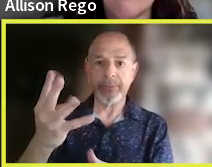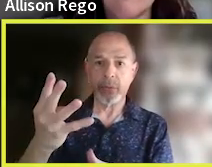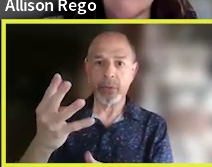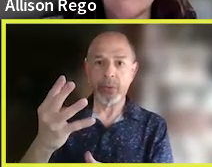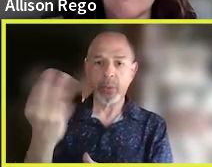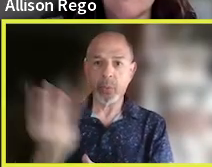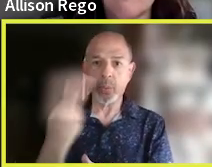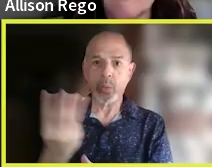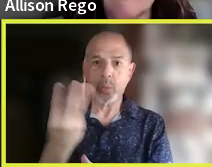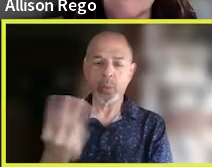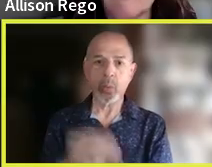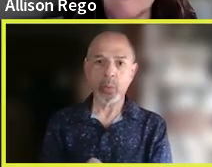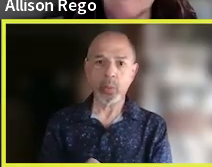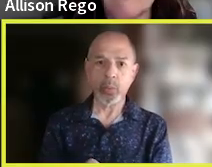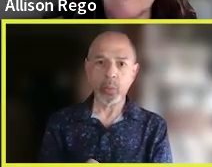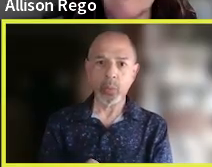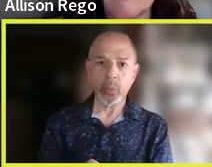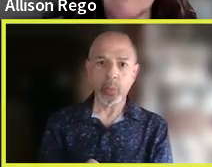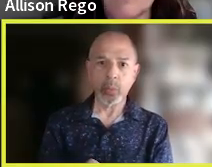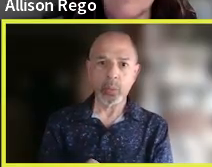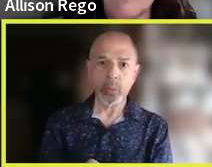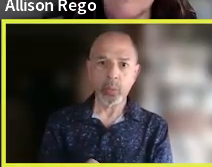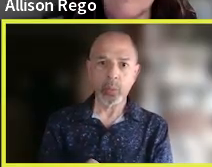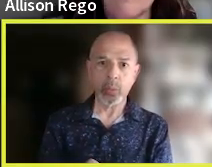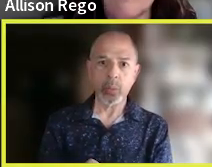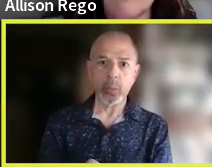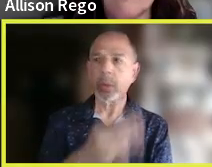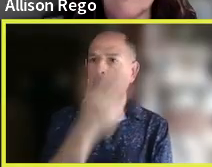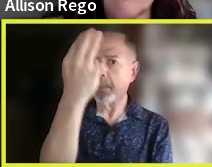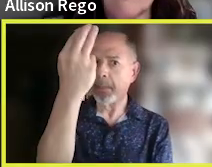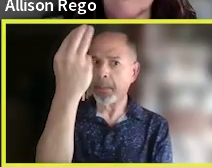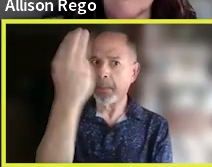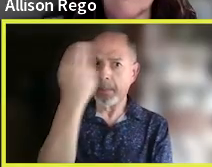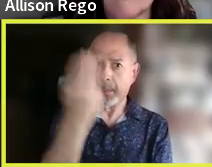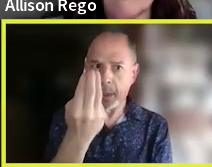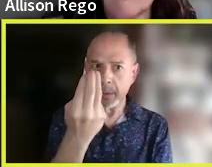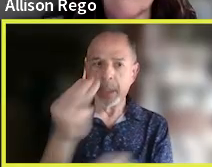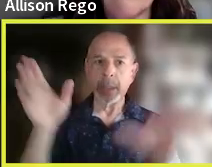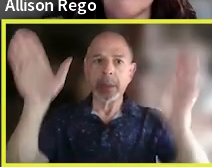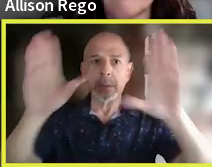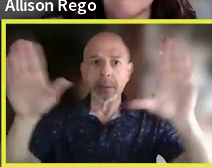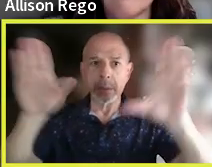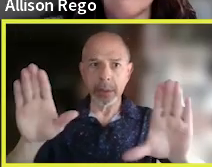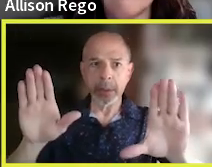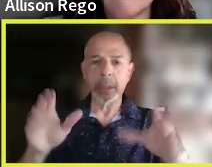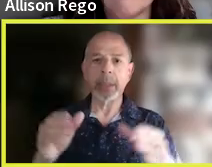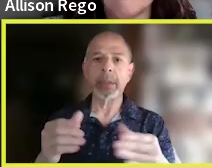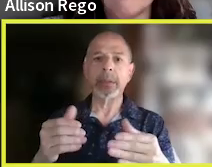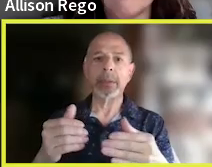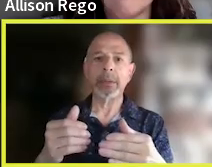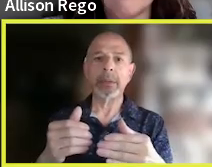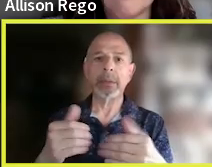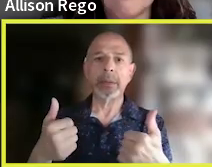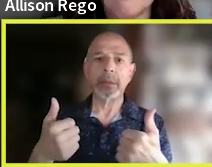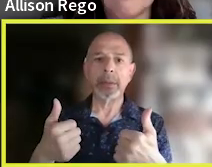a Monday. So we're doing Sundays, no ice cream Sundays, and games. Ooh,